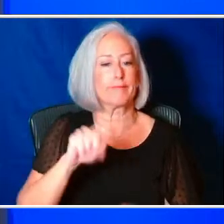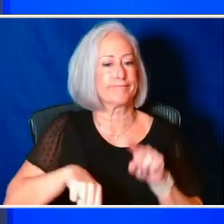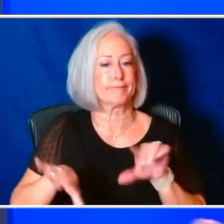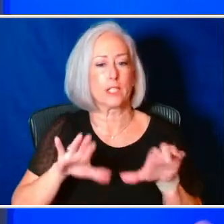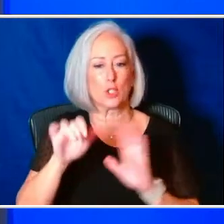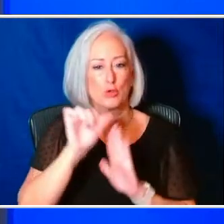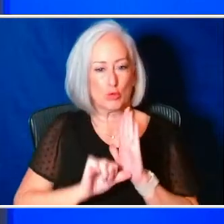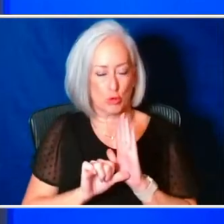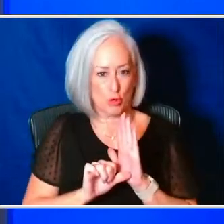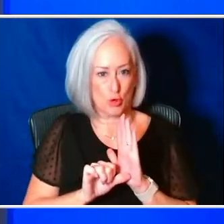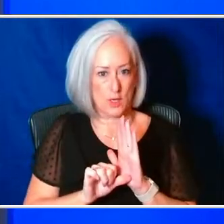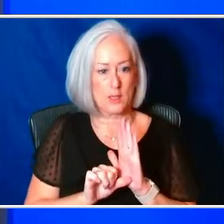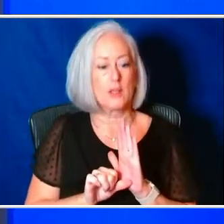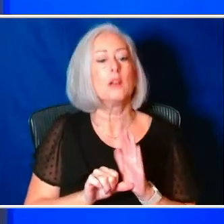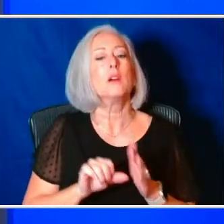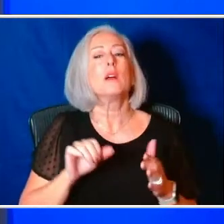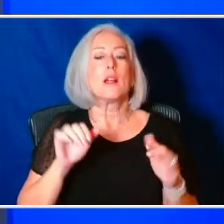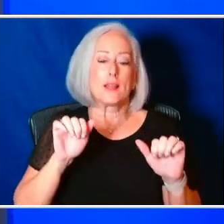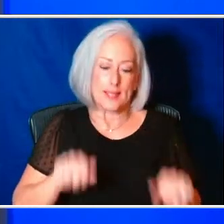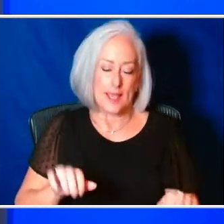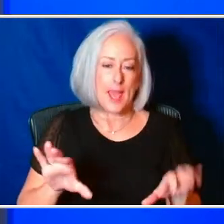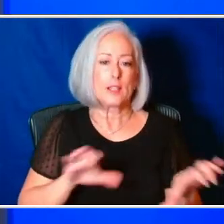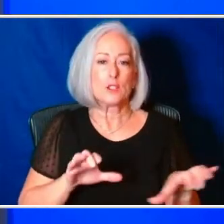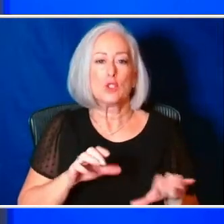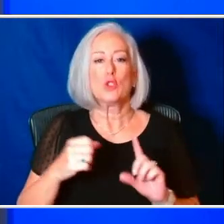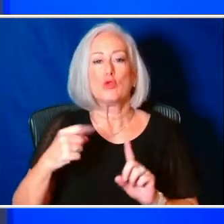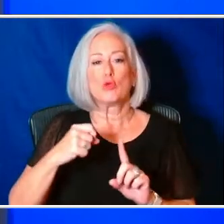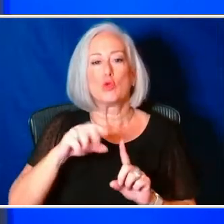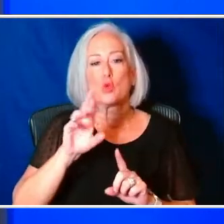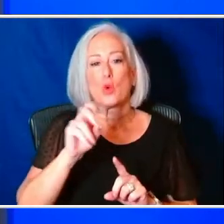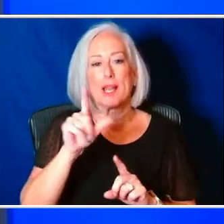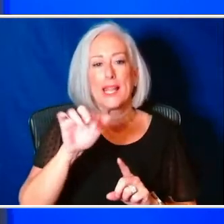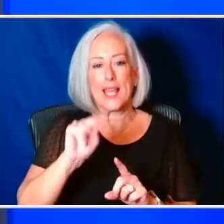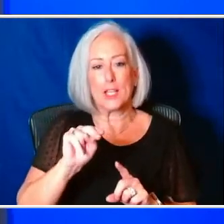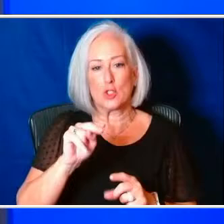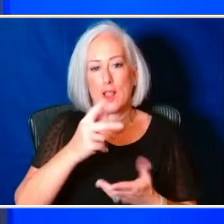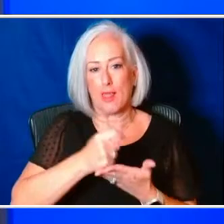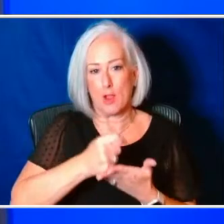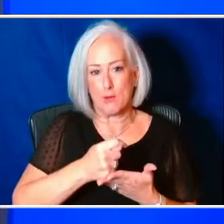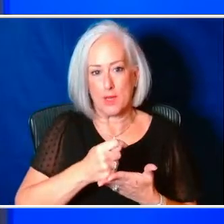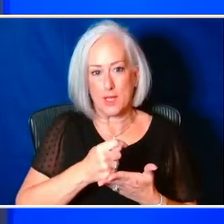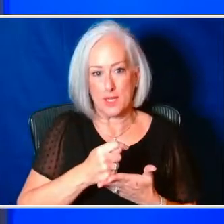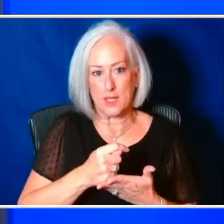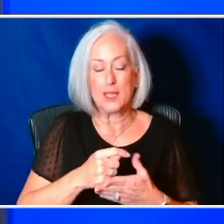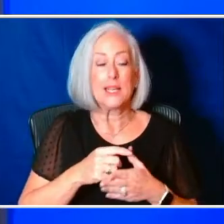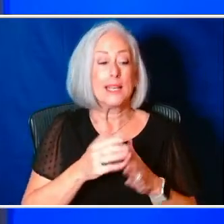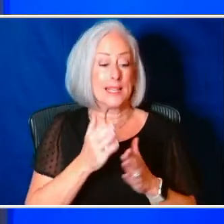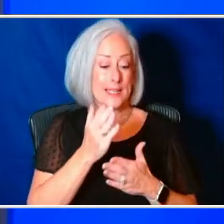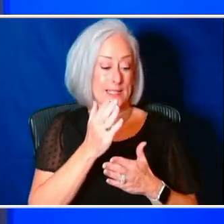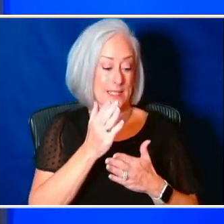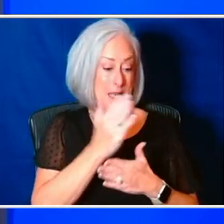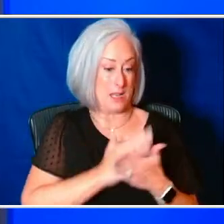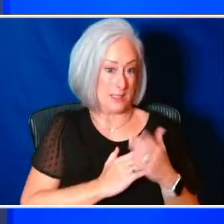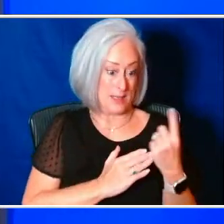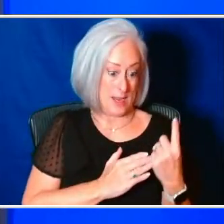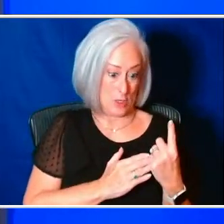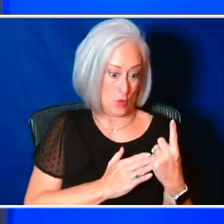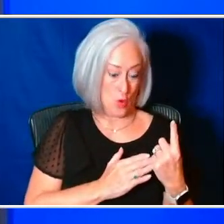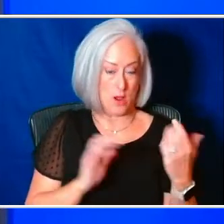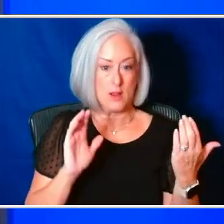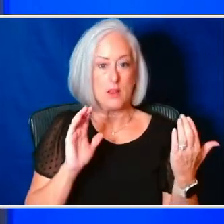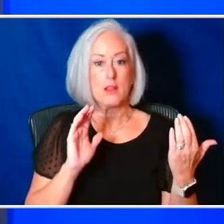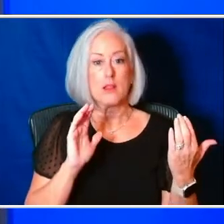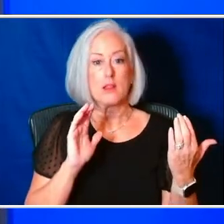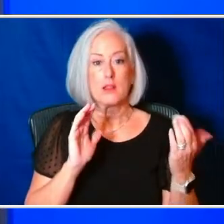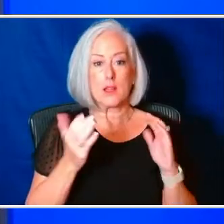we have radiation therapy. In fact, there's been studies in early stage disease, stage 1, in which they compare surgical